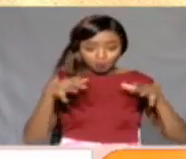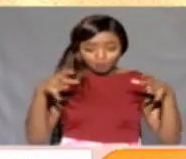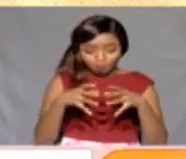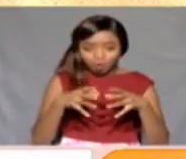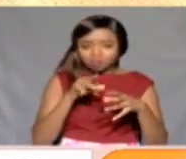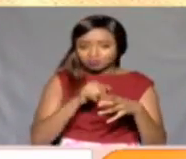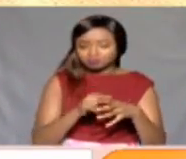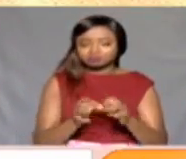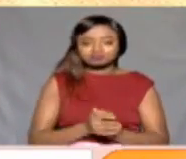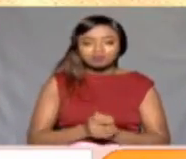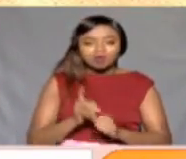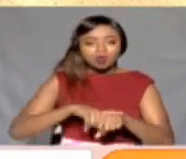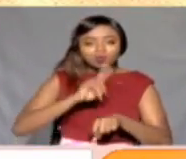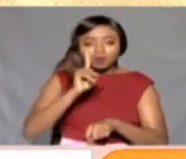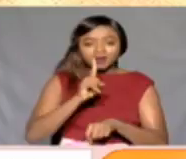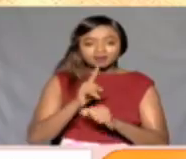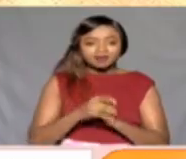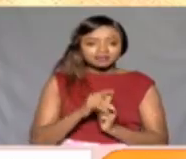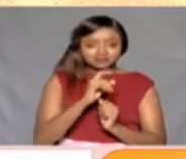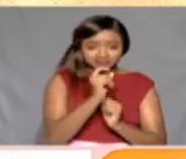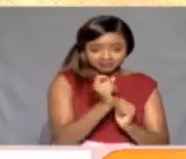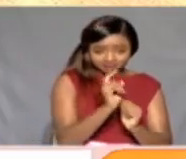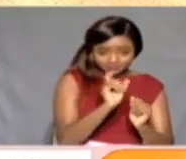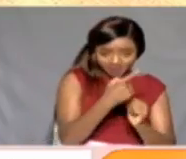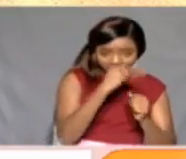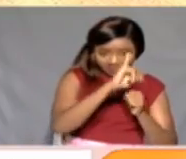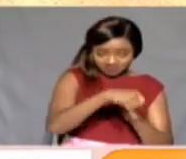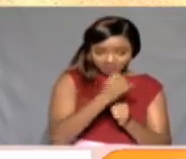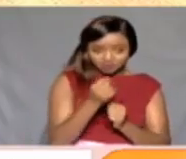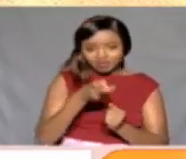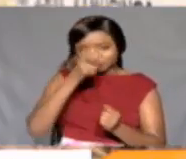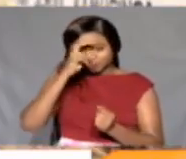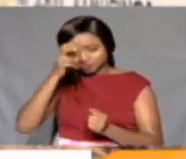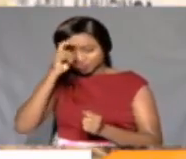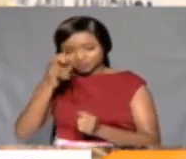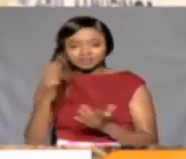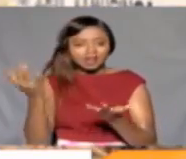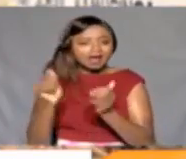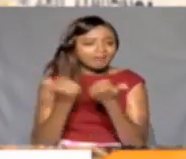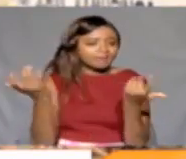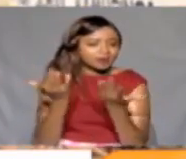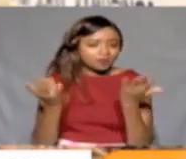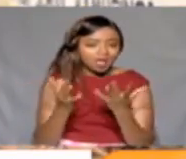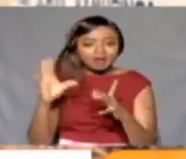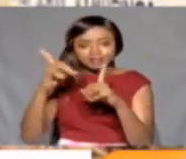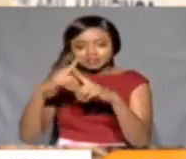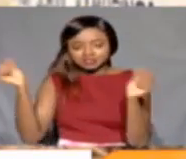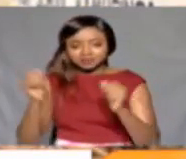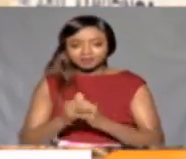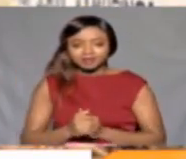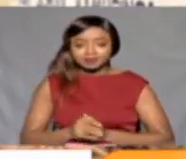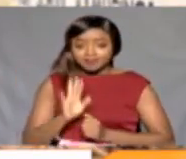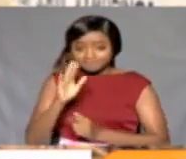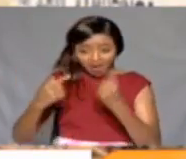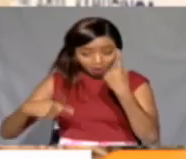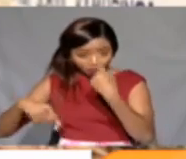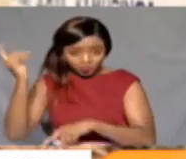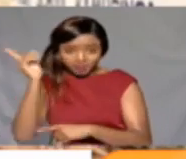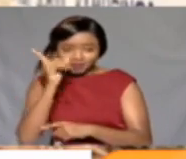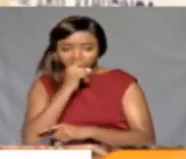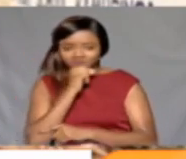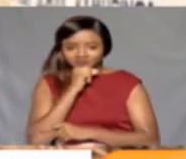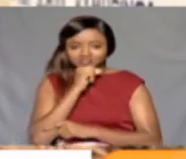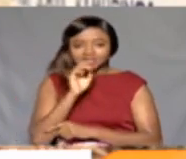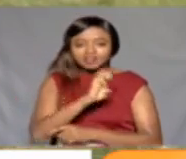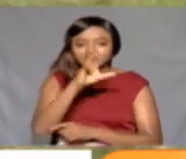in January 2020 in Hong Kong. The school based in Kimilili constituency in Bungoma County beat Kirandich in the East